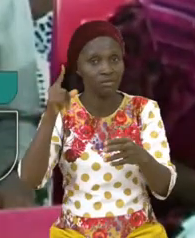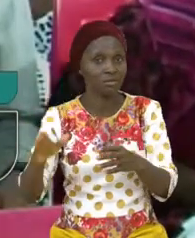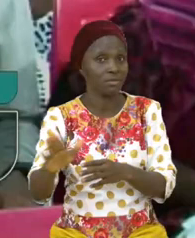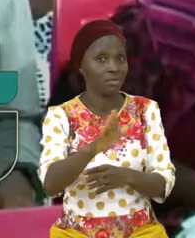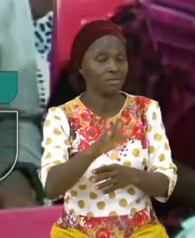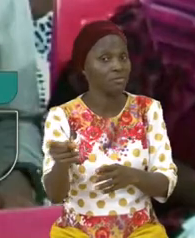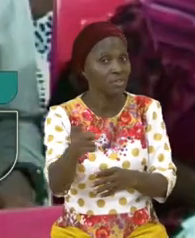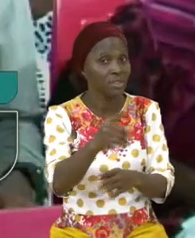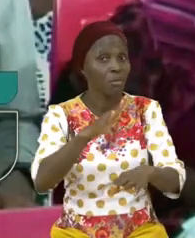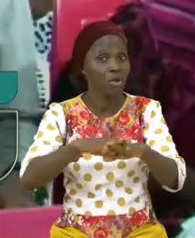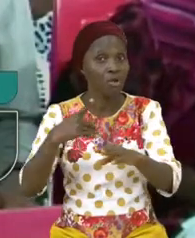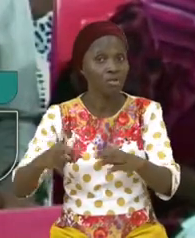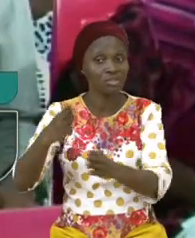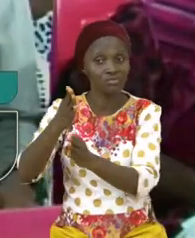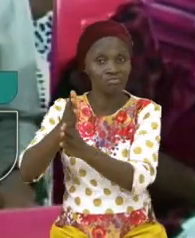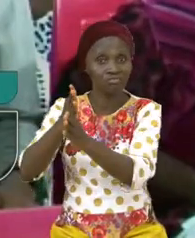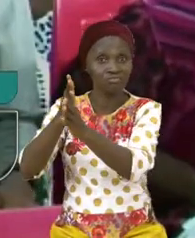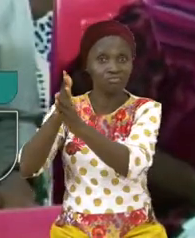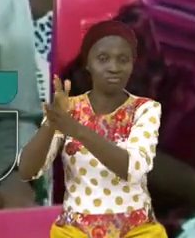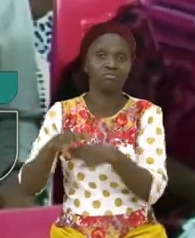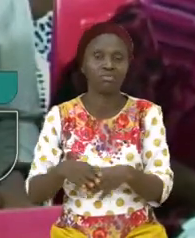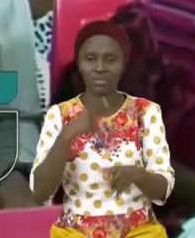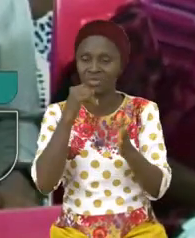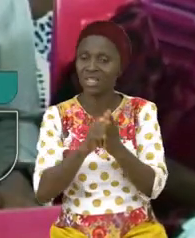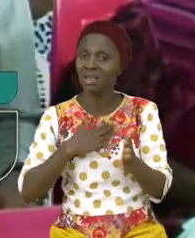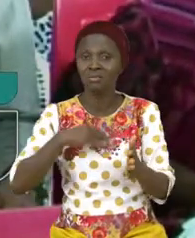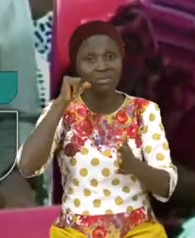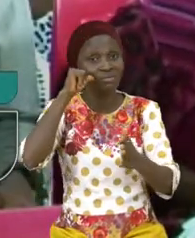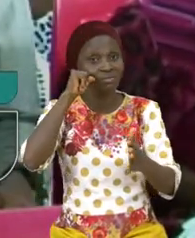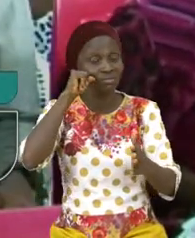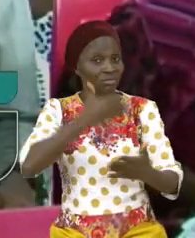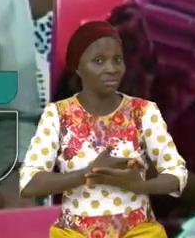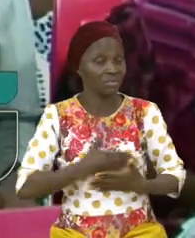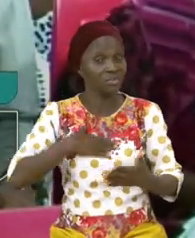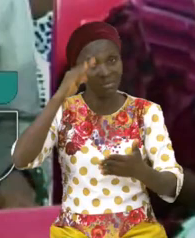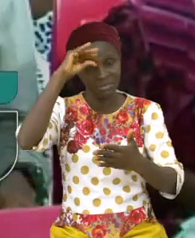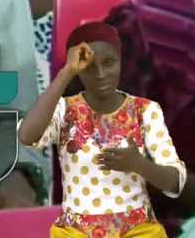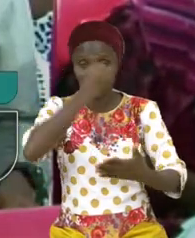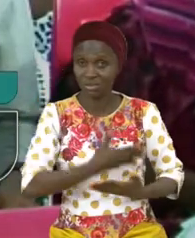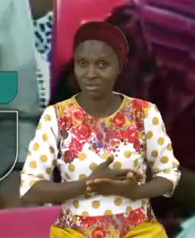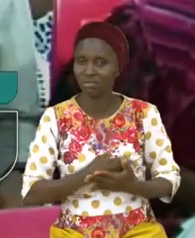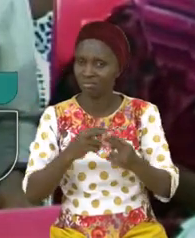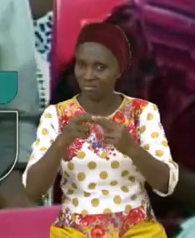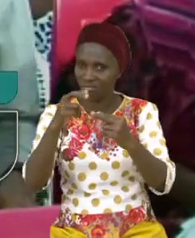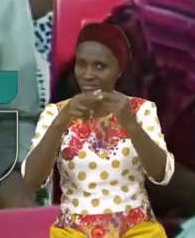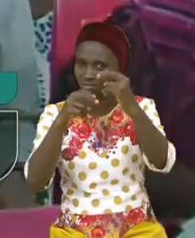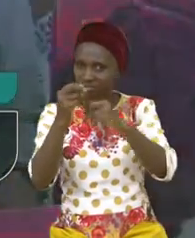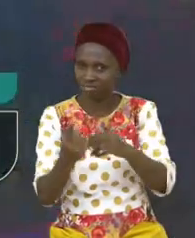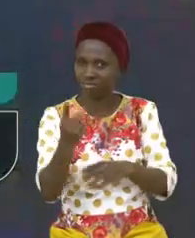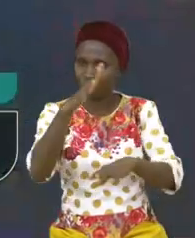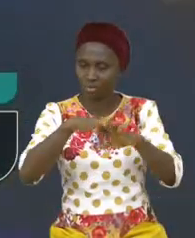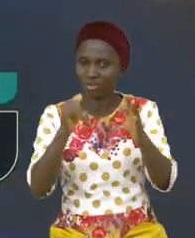it says, my son, my daughter, climb that. If you get to the top of that ladder, I'm